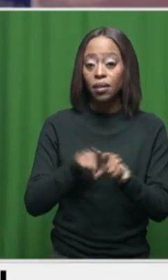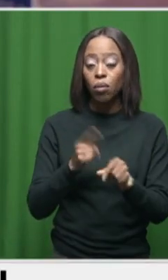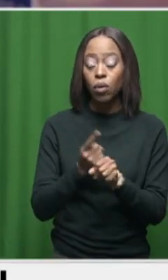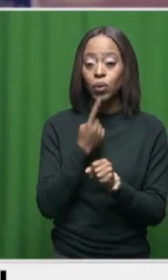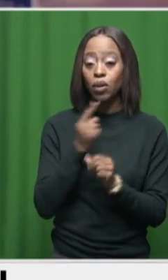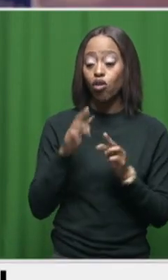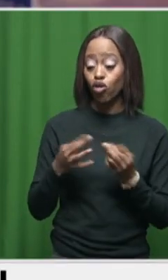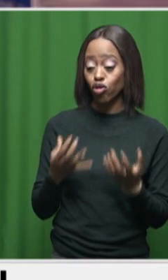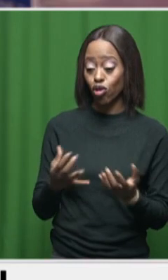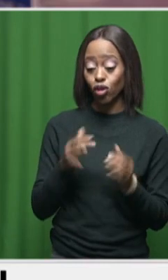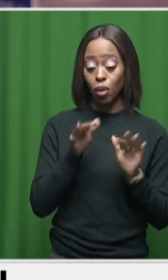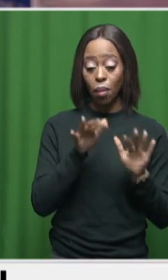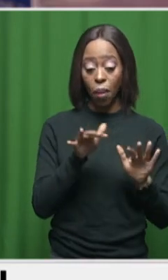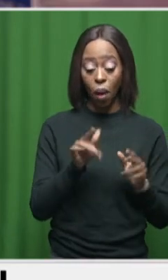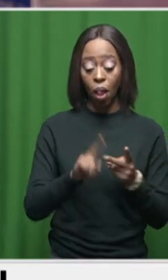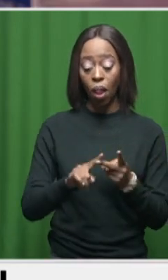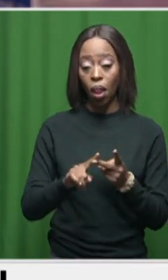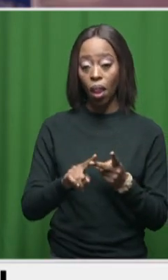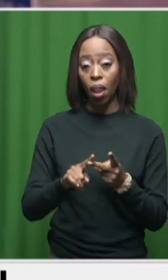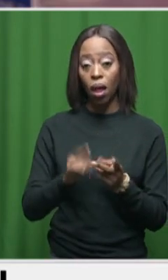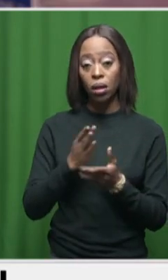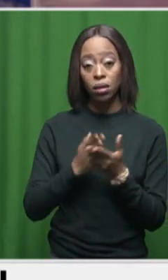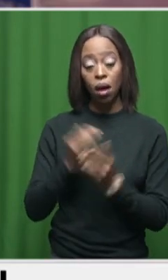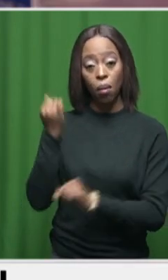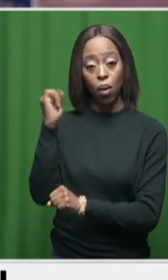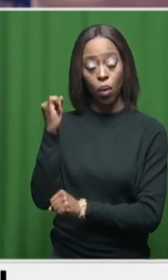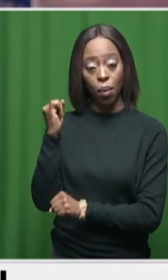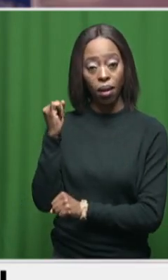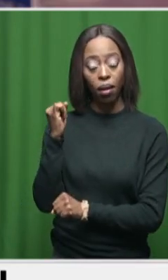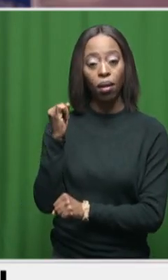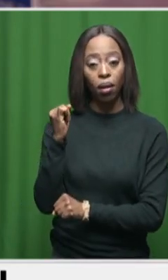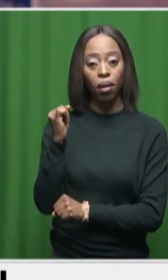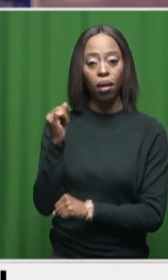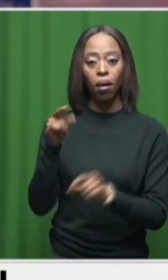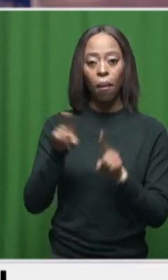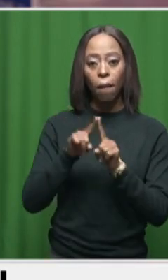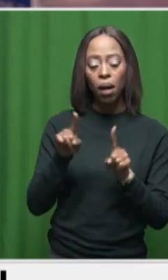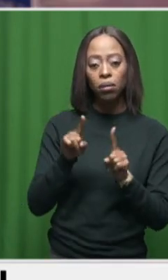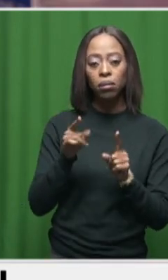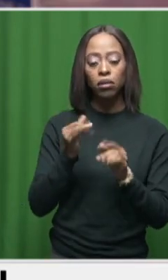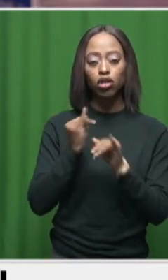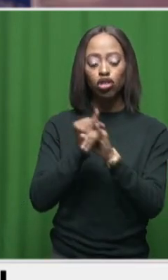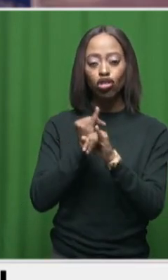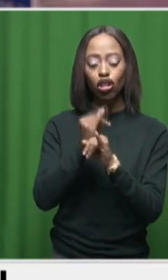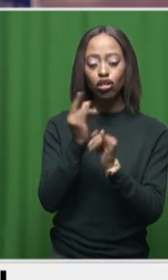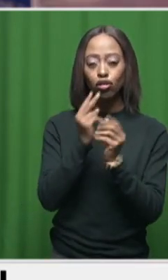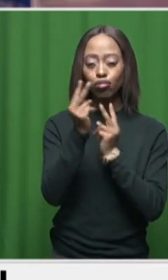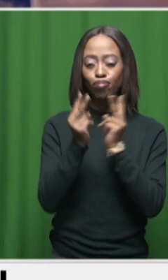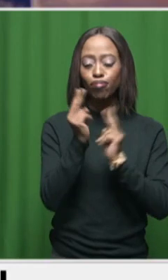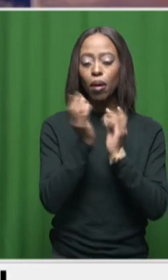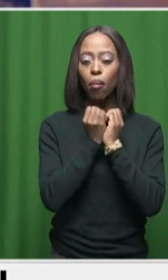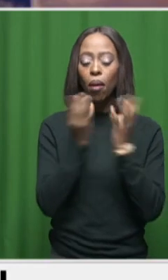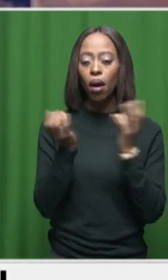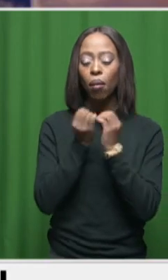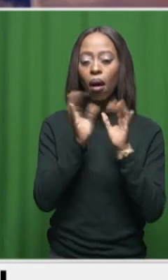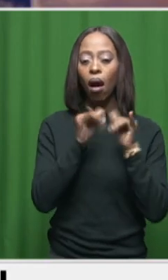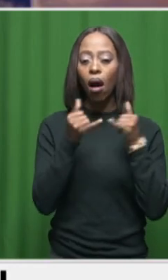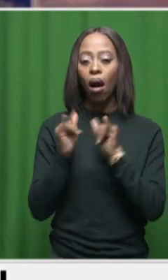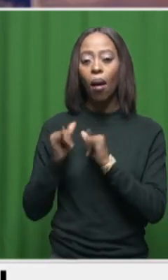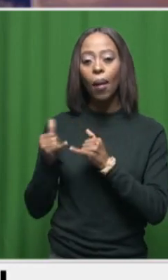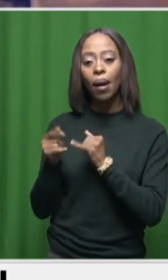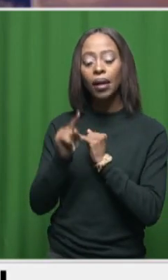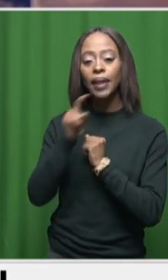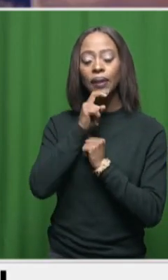the resources being the people and, some of the equipment used. But in this industry, we've seen so many companies